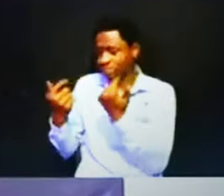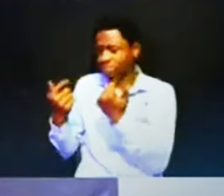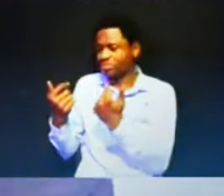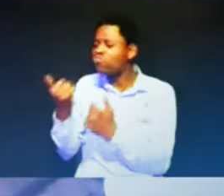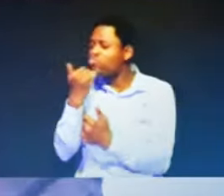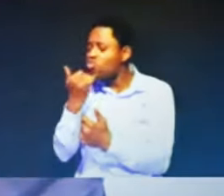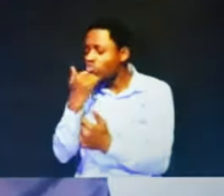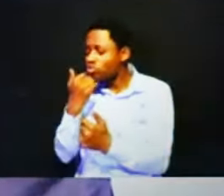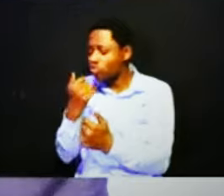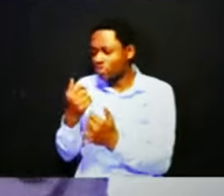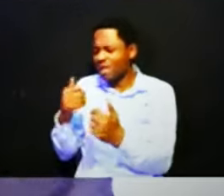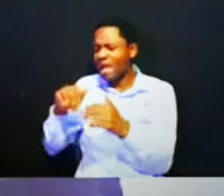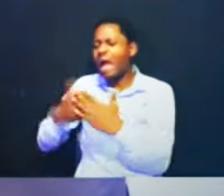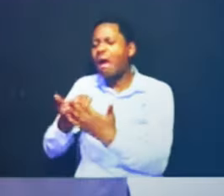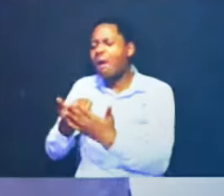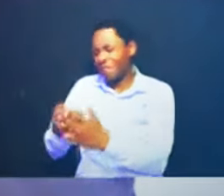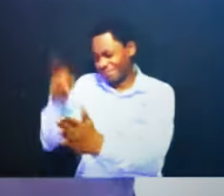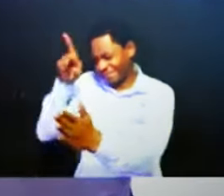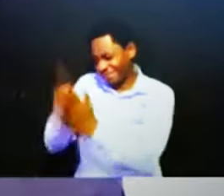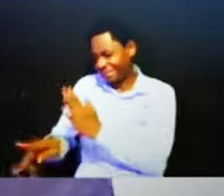Absalom, because